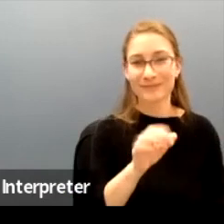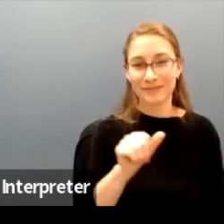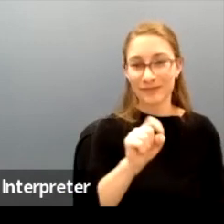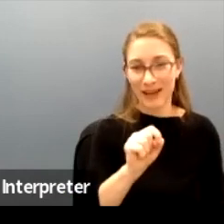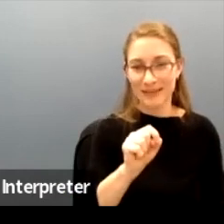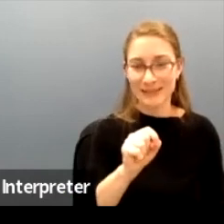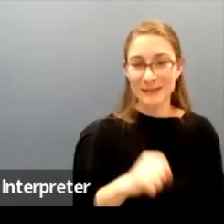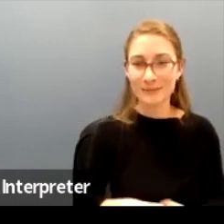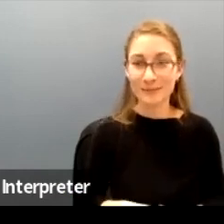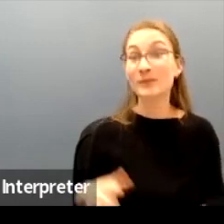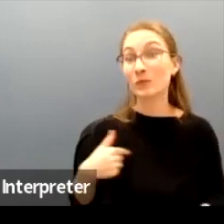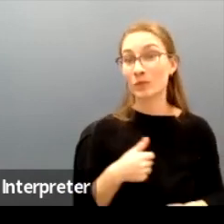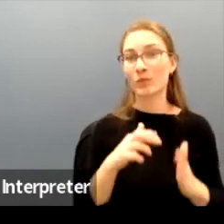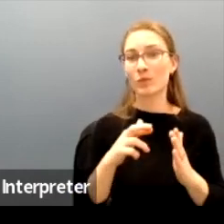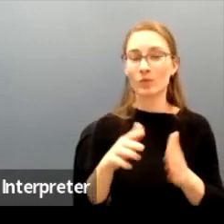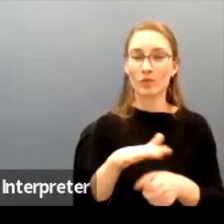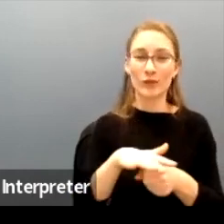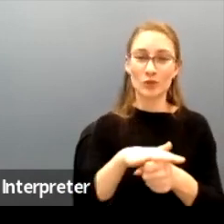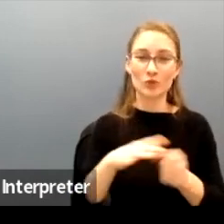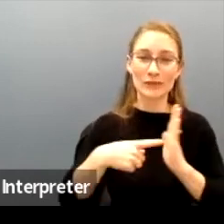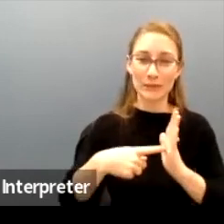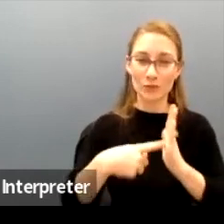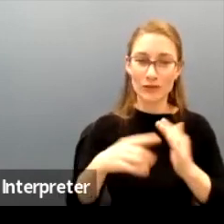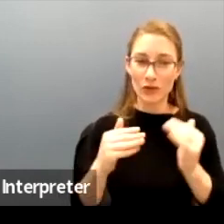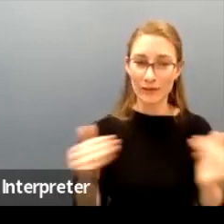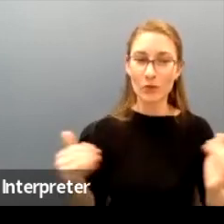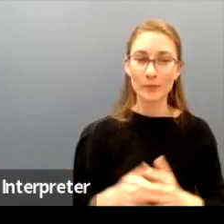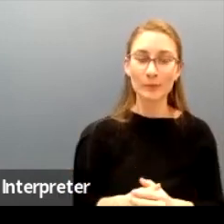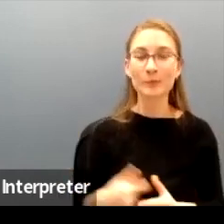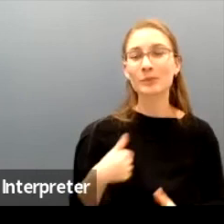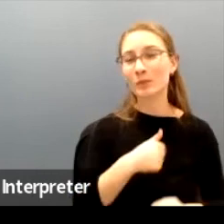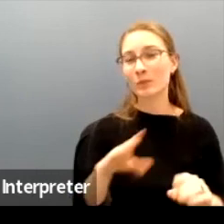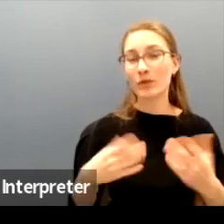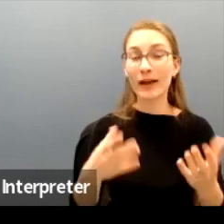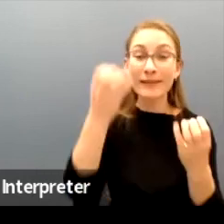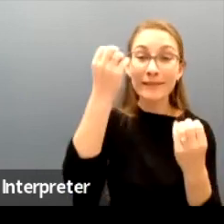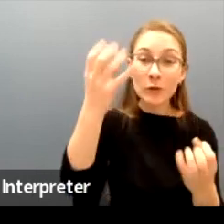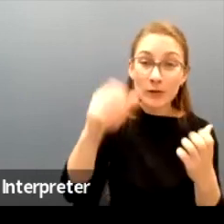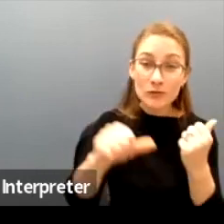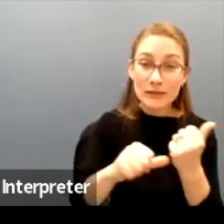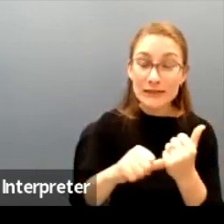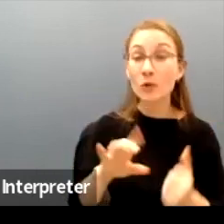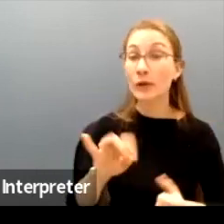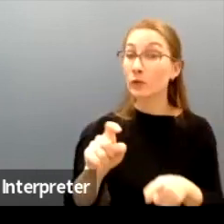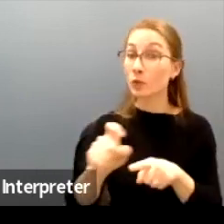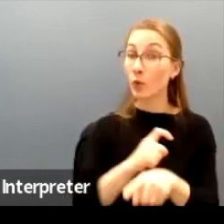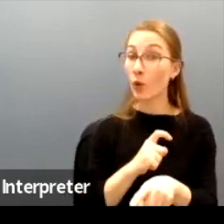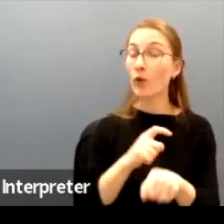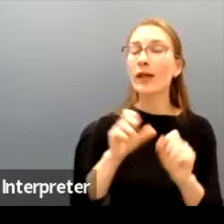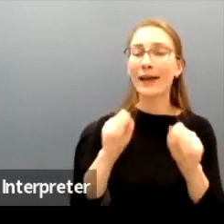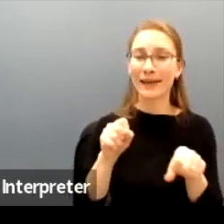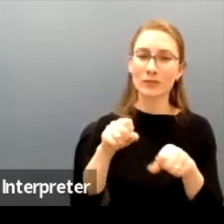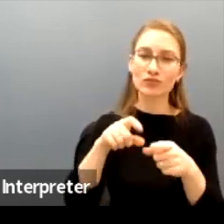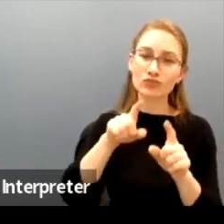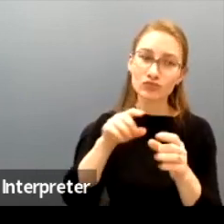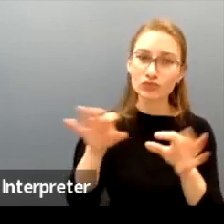regional demonstration center level. So we offer some information and assistance. So if you call us, ask any questions, I will give you support. Maybe you want to know